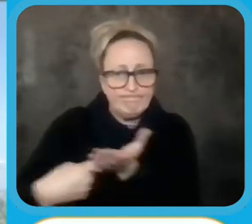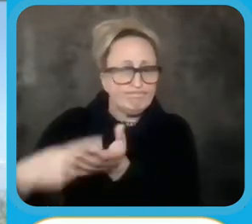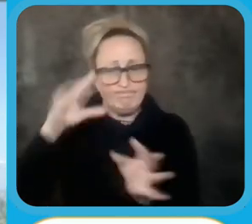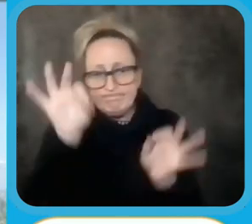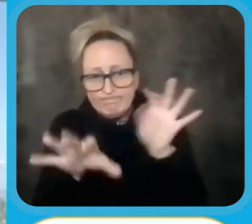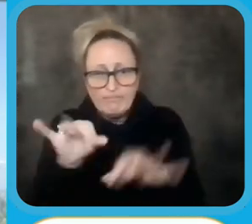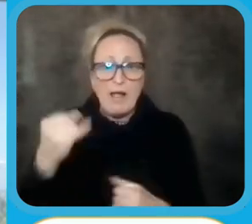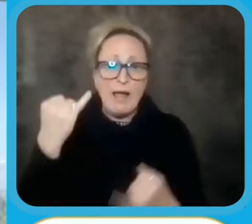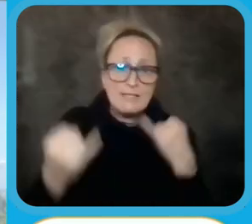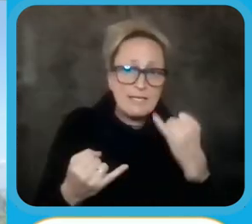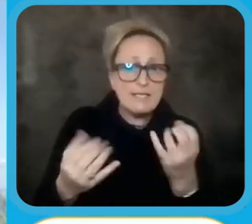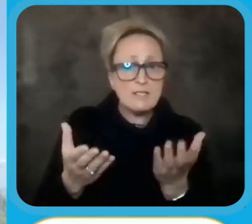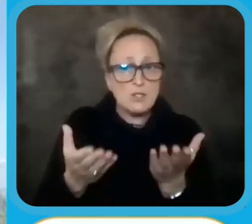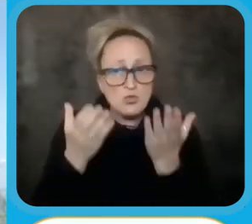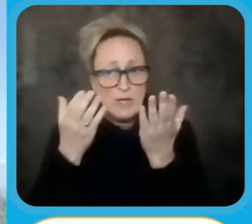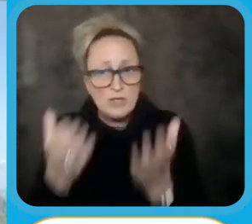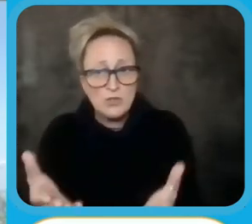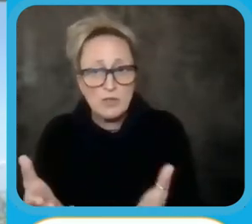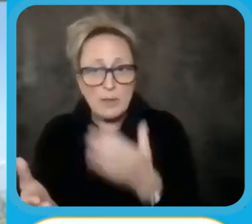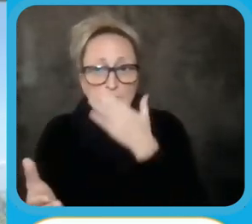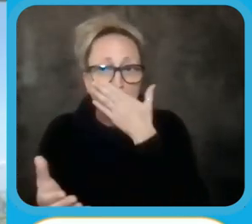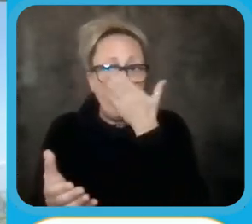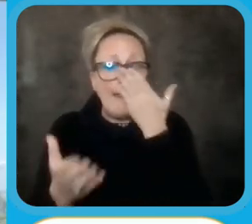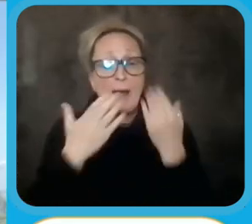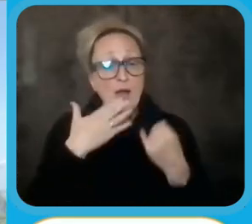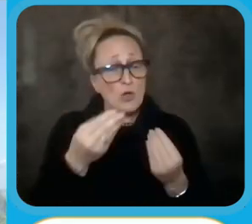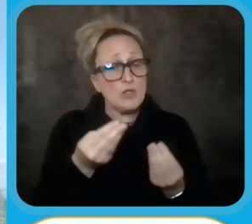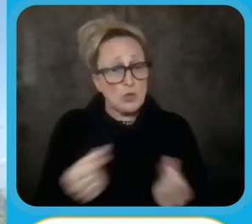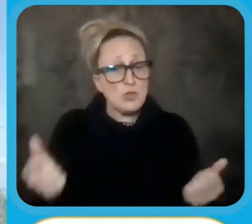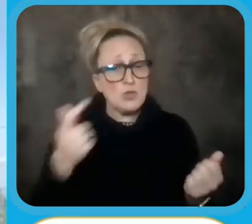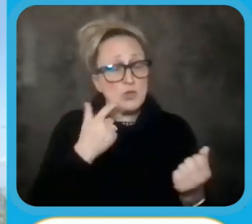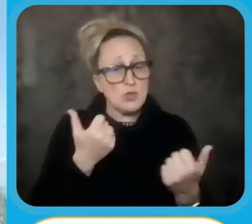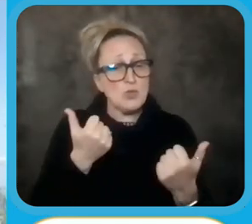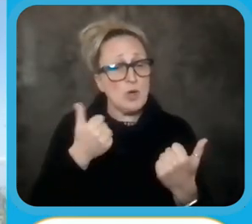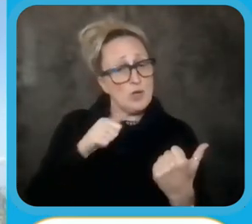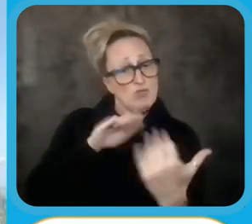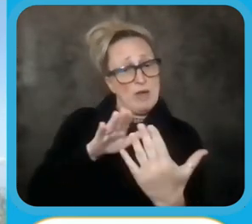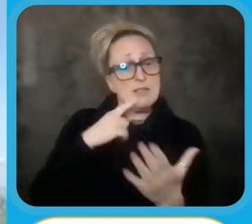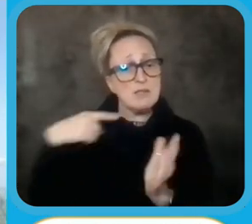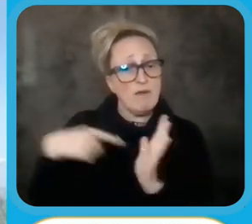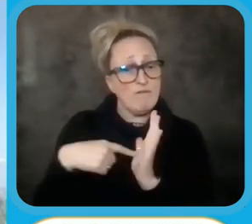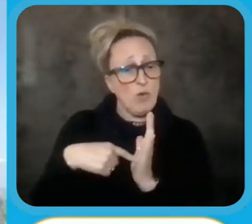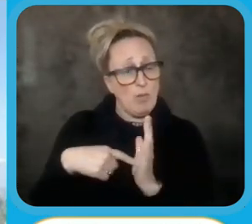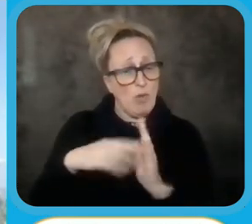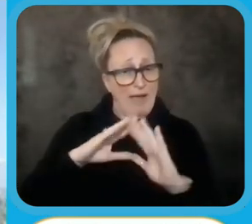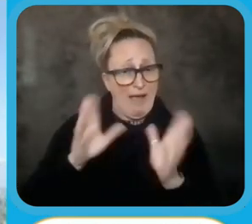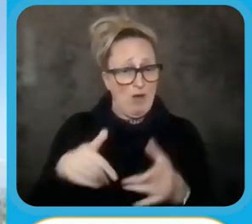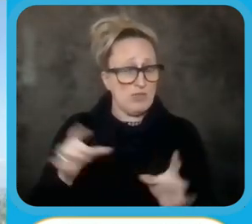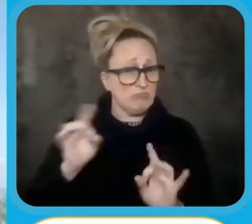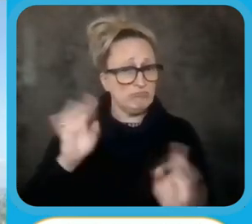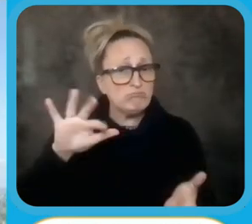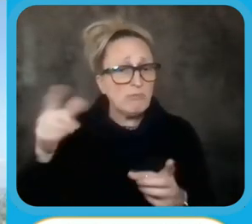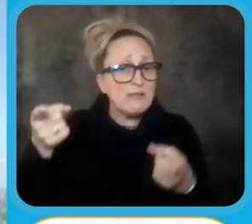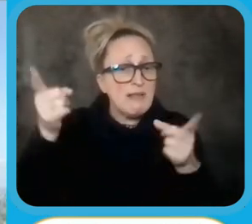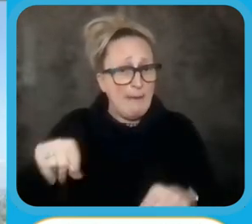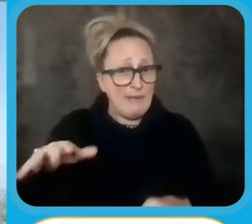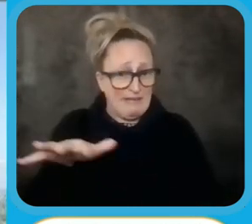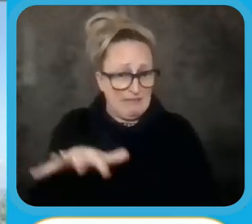suggestions, and hopefully good solutions to begin to address this affordable housing crisis we have in the state of California.